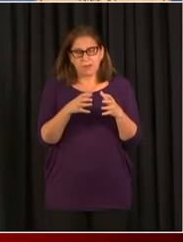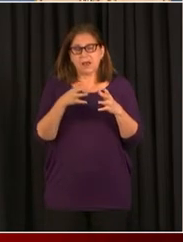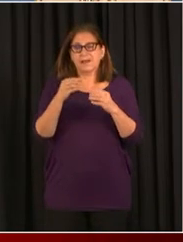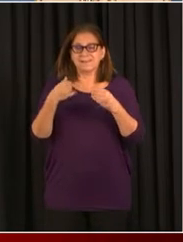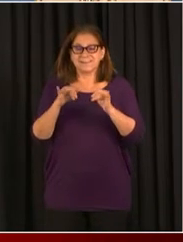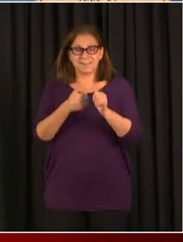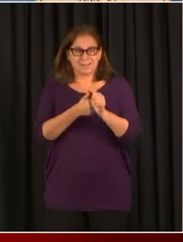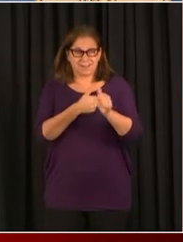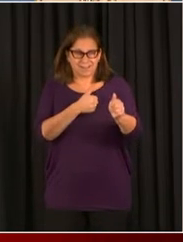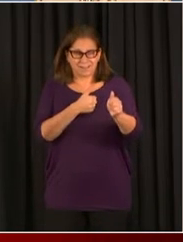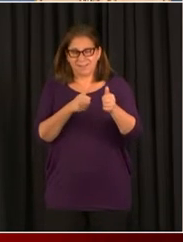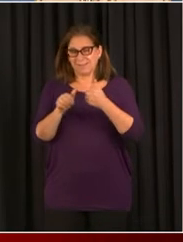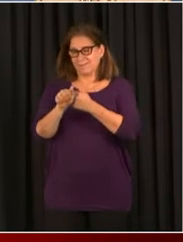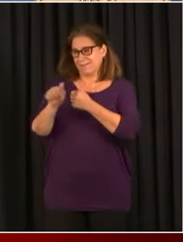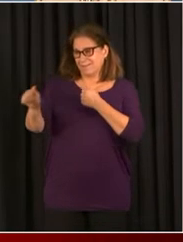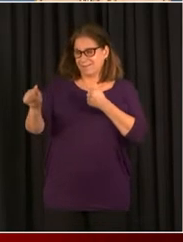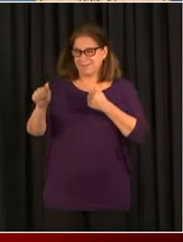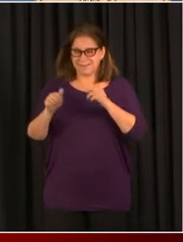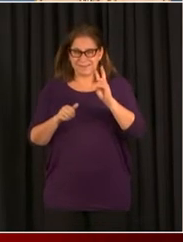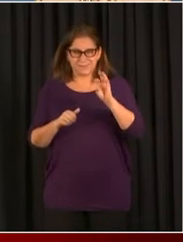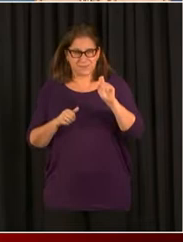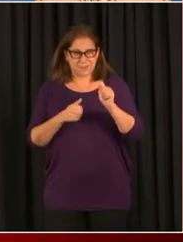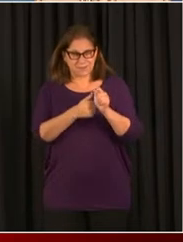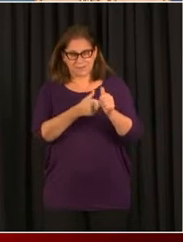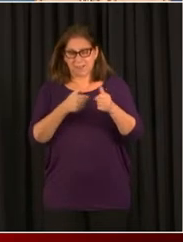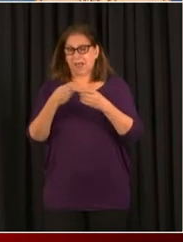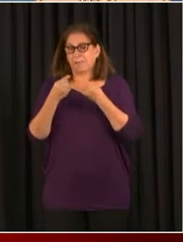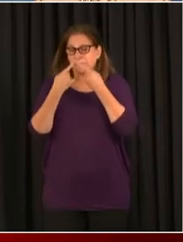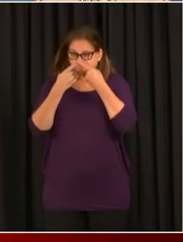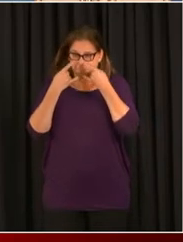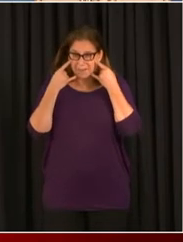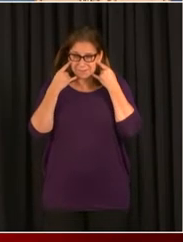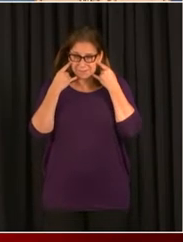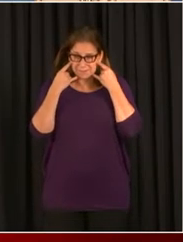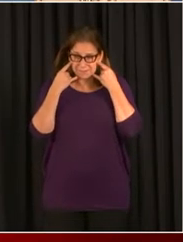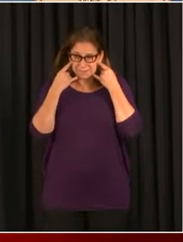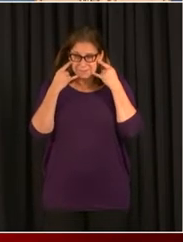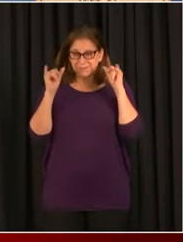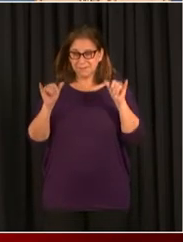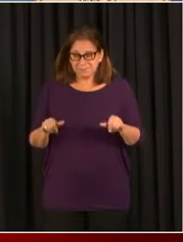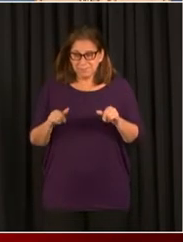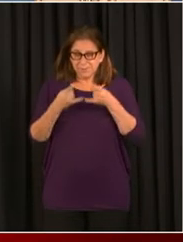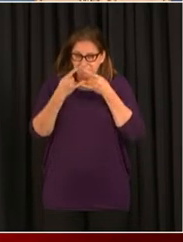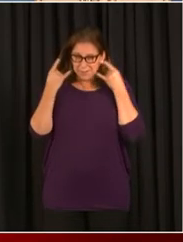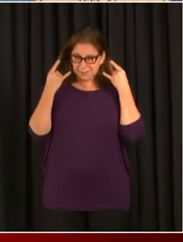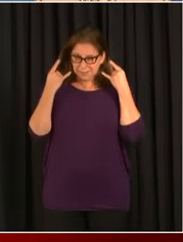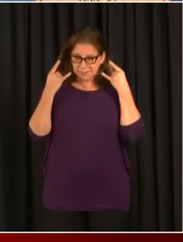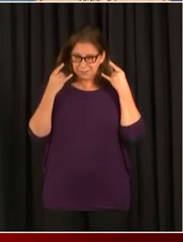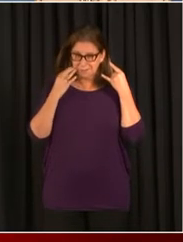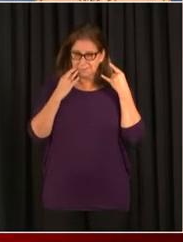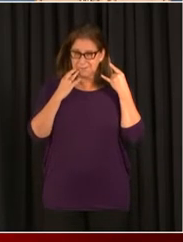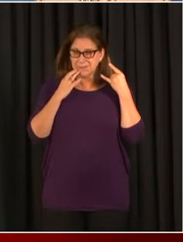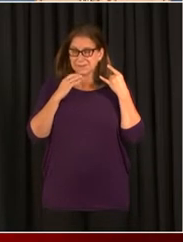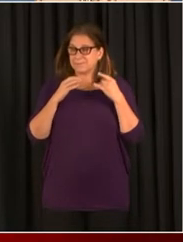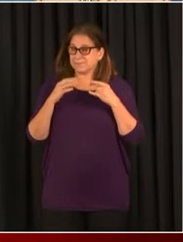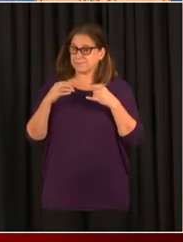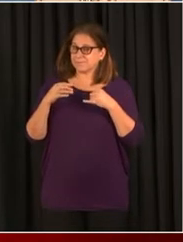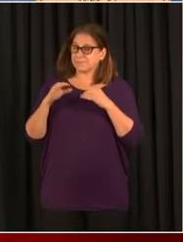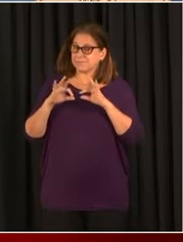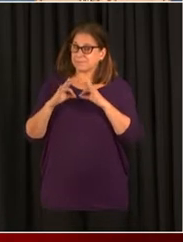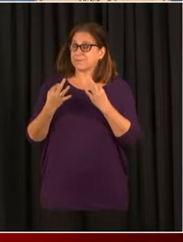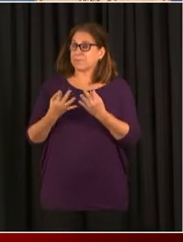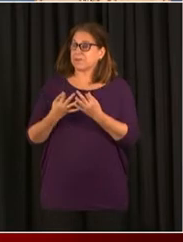Even your related family members, don't let your guard down. It's very important